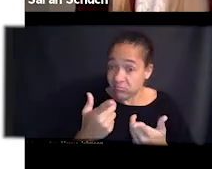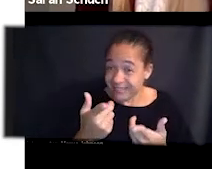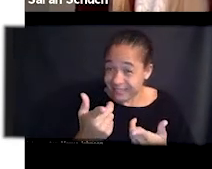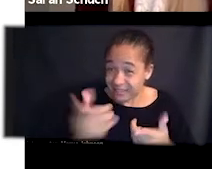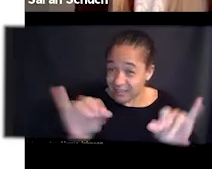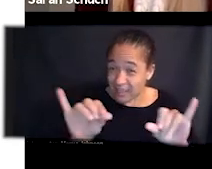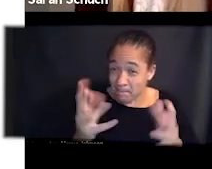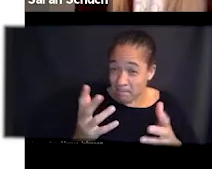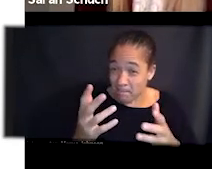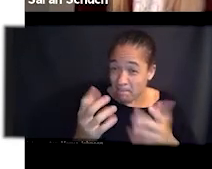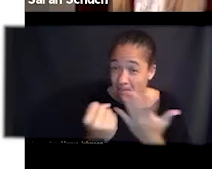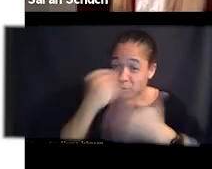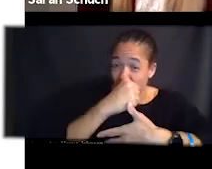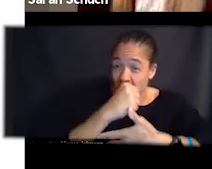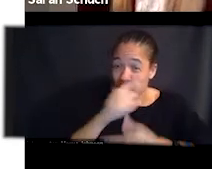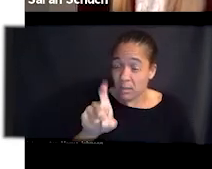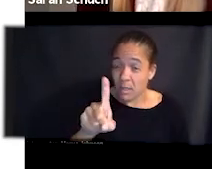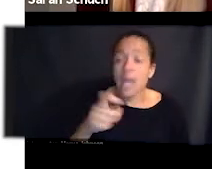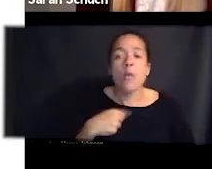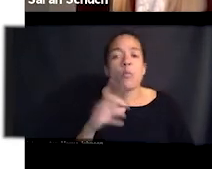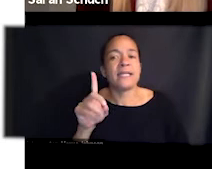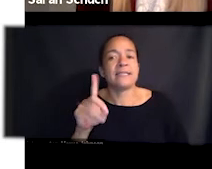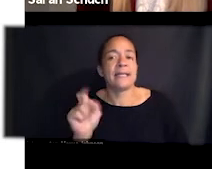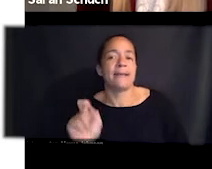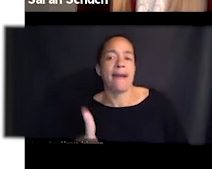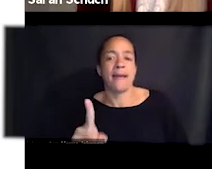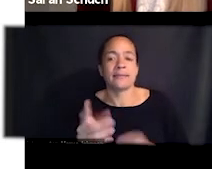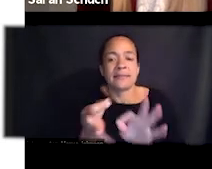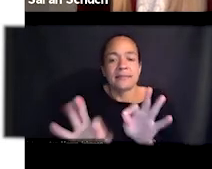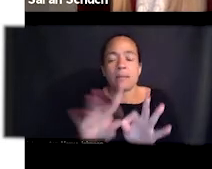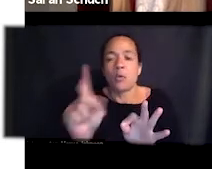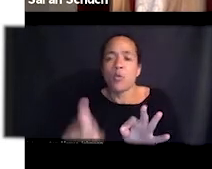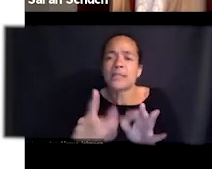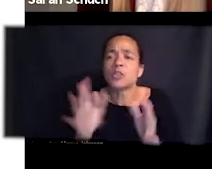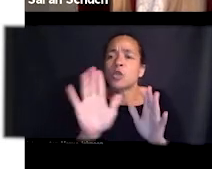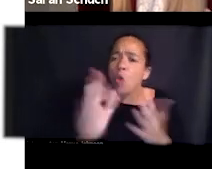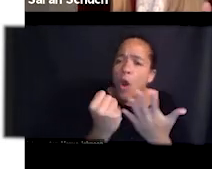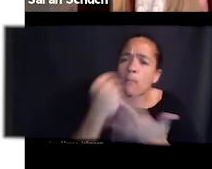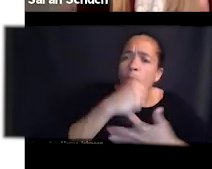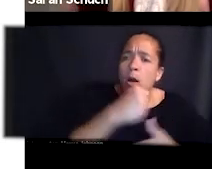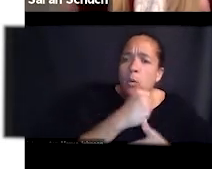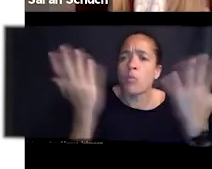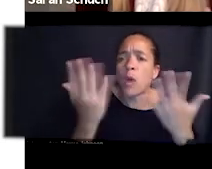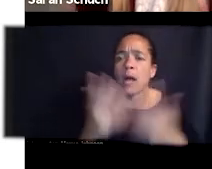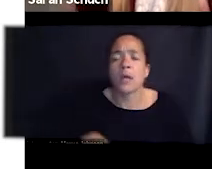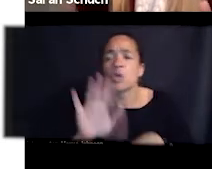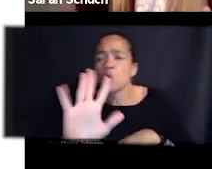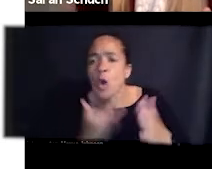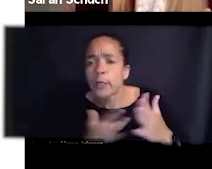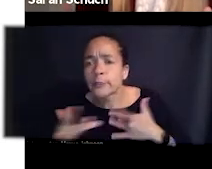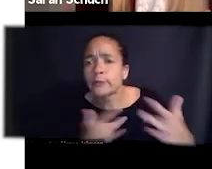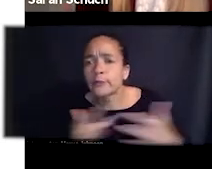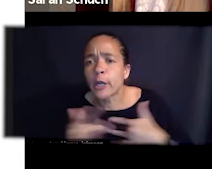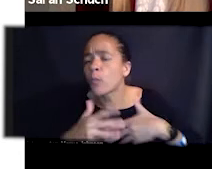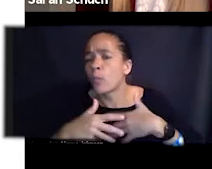it was important. We asked simple questions. What are your priorities? What are your concerns? What are you seeing in your neighborhoods